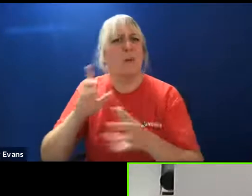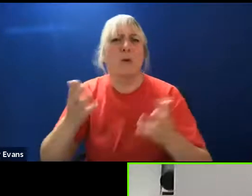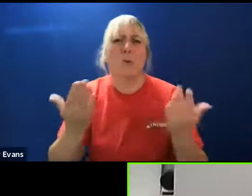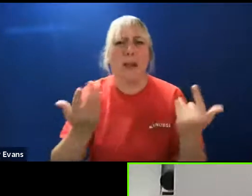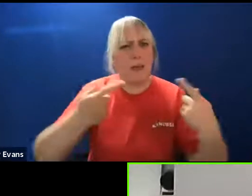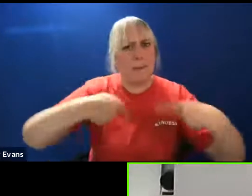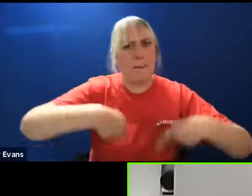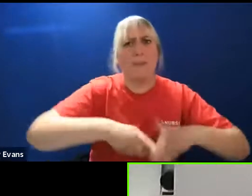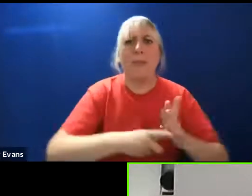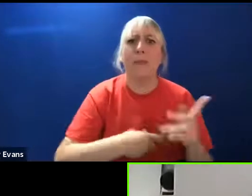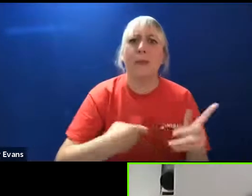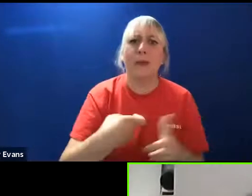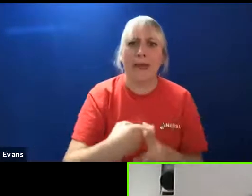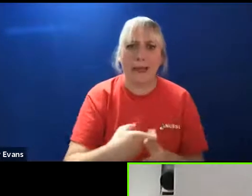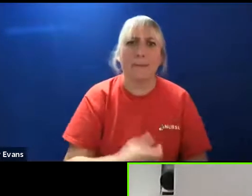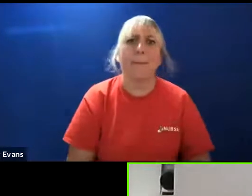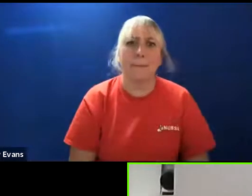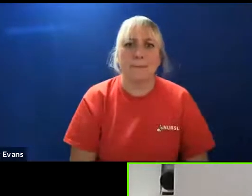UK.